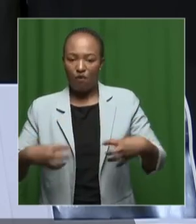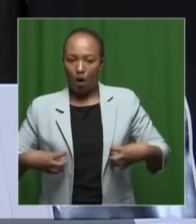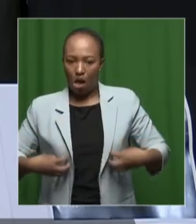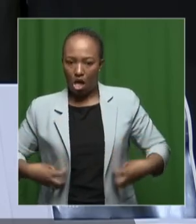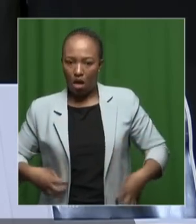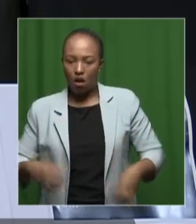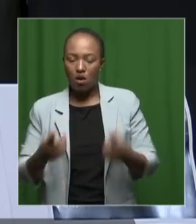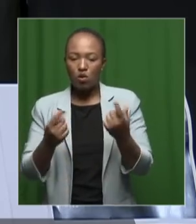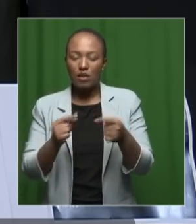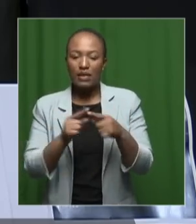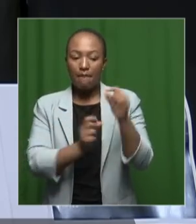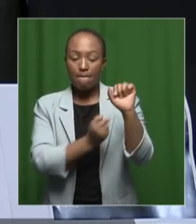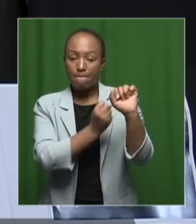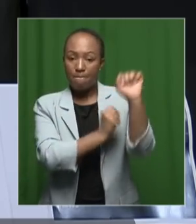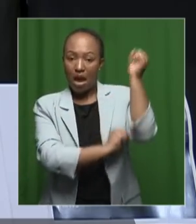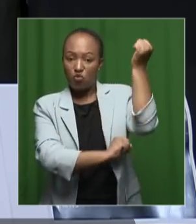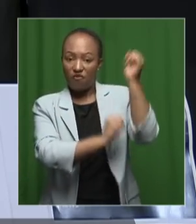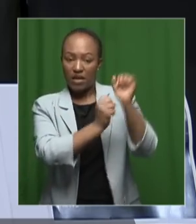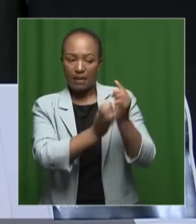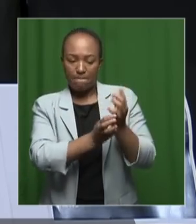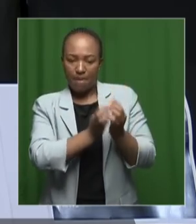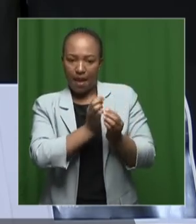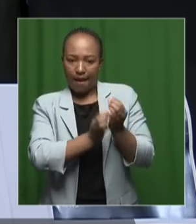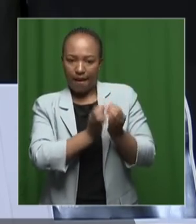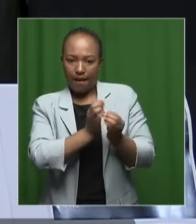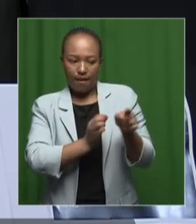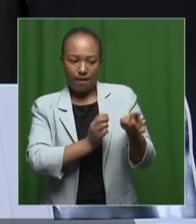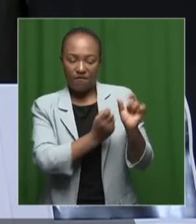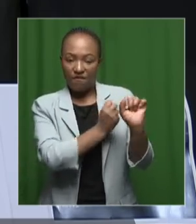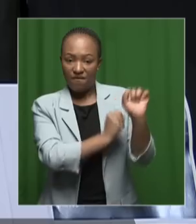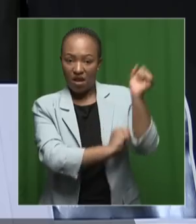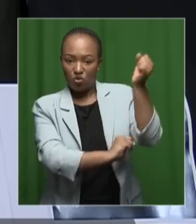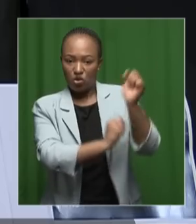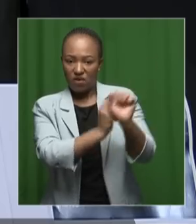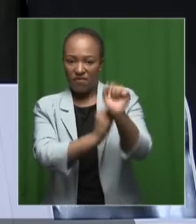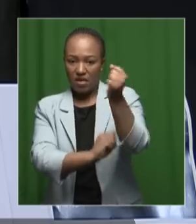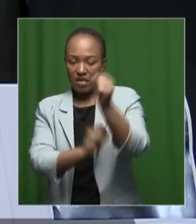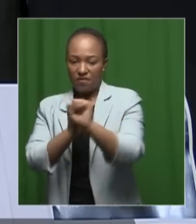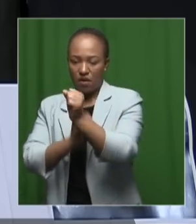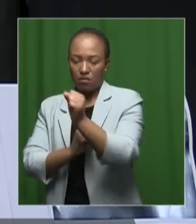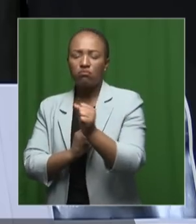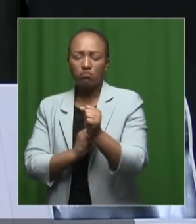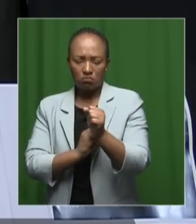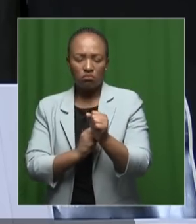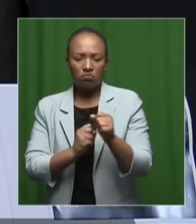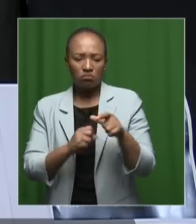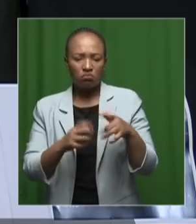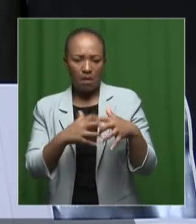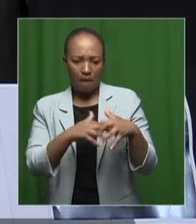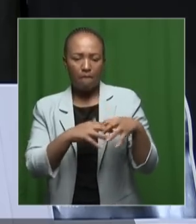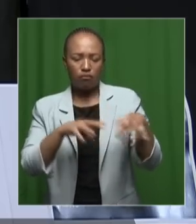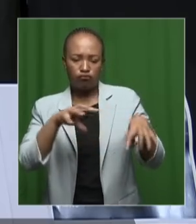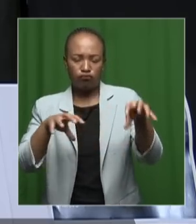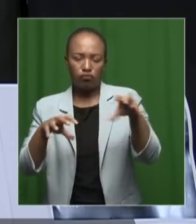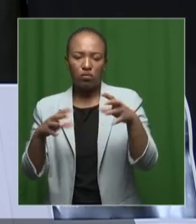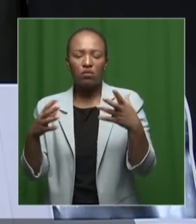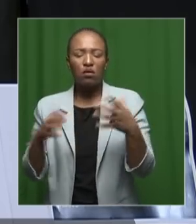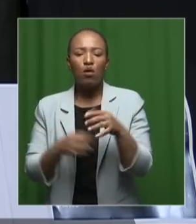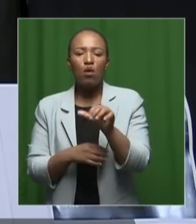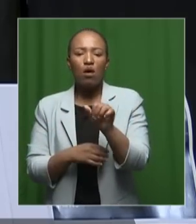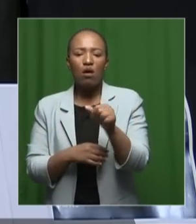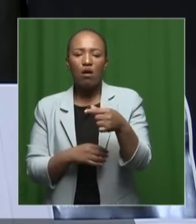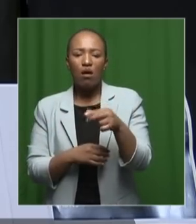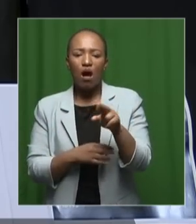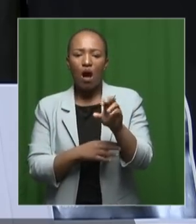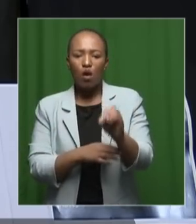have manufacturing plants. All right. So the issue of job creation is key in the EFF. We'll do agro-processing,